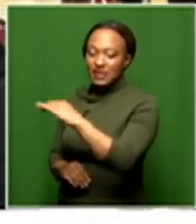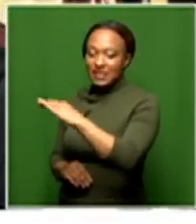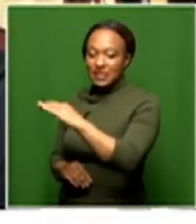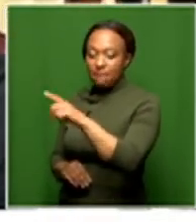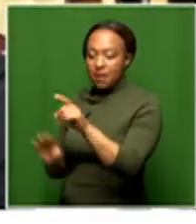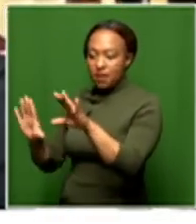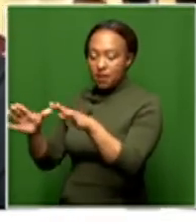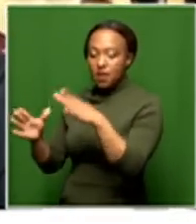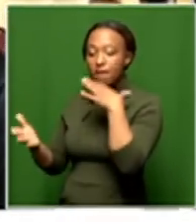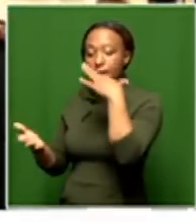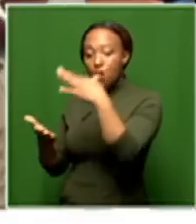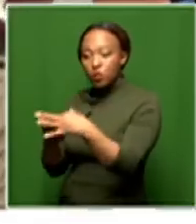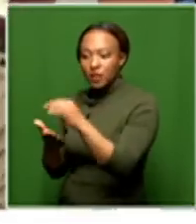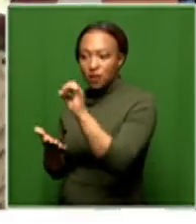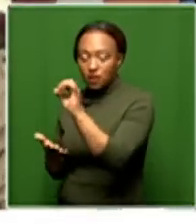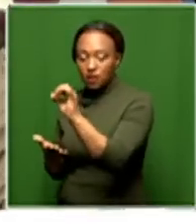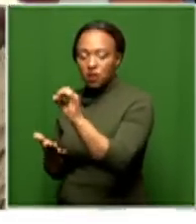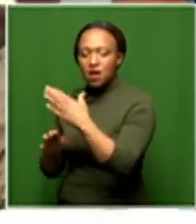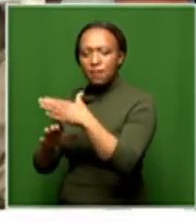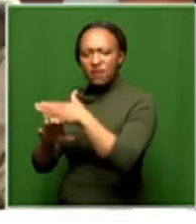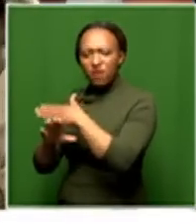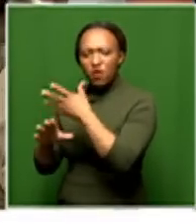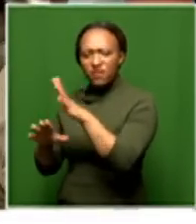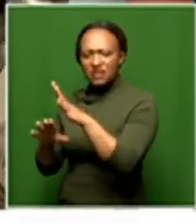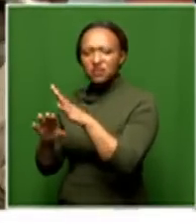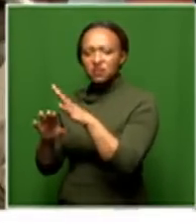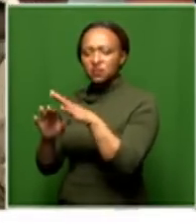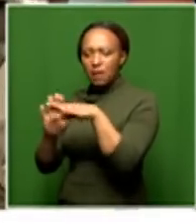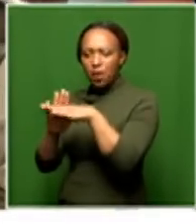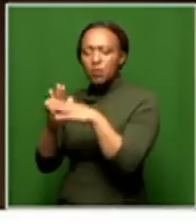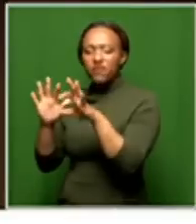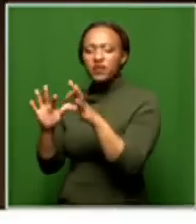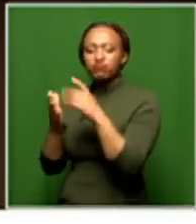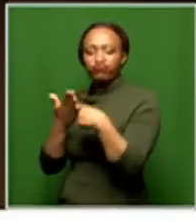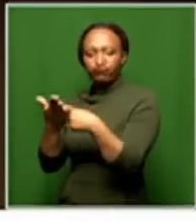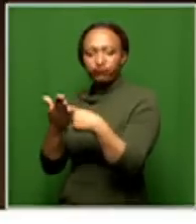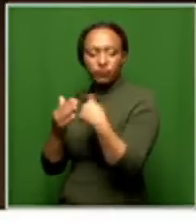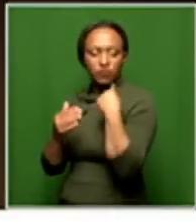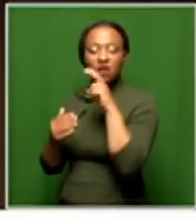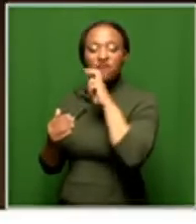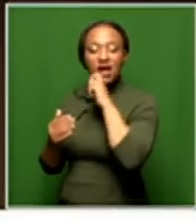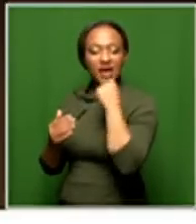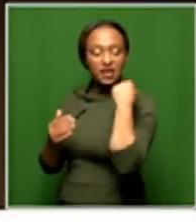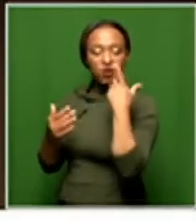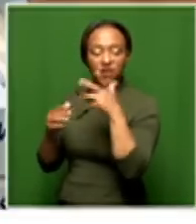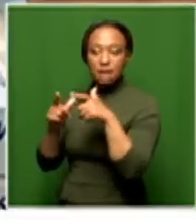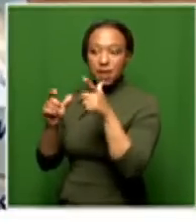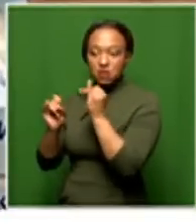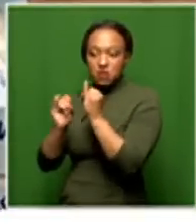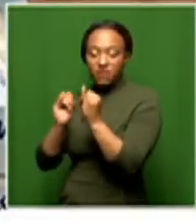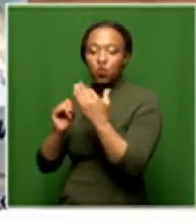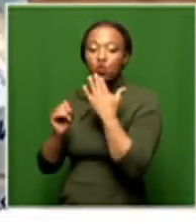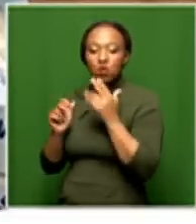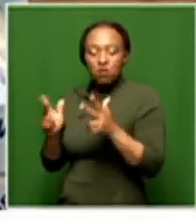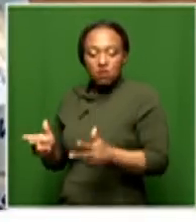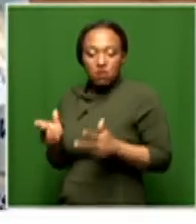proposal, because one of the big things, and I know that we spoke about it on the program on Friday, we had a big interview with PRASA looking